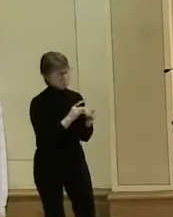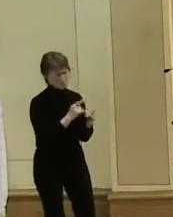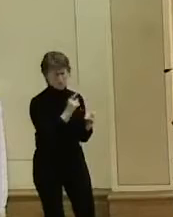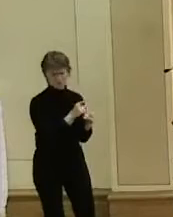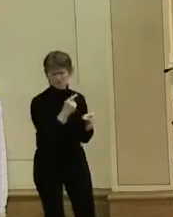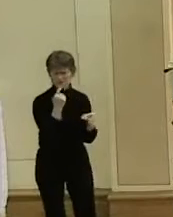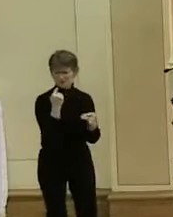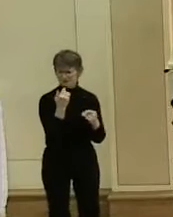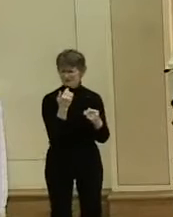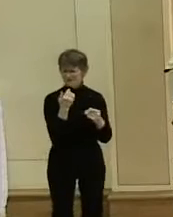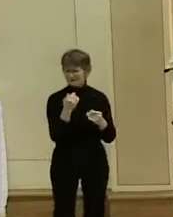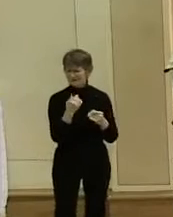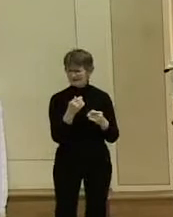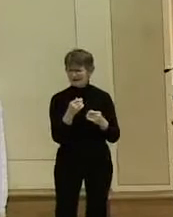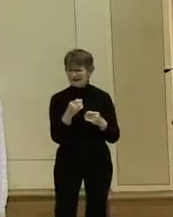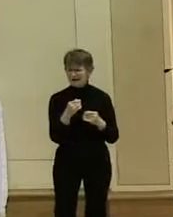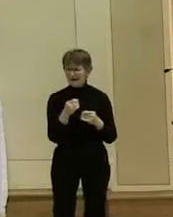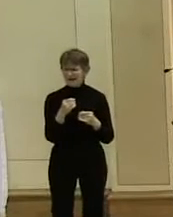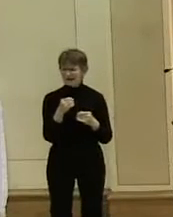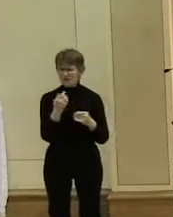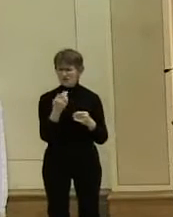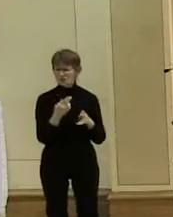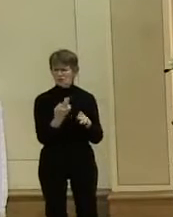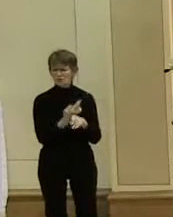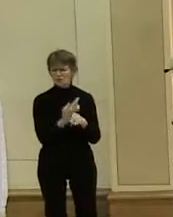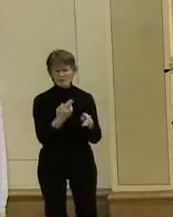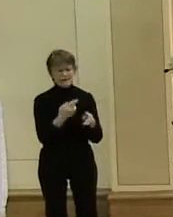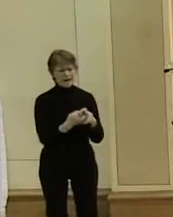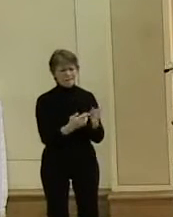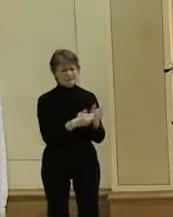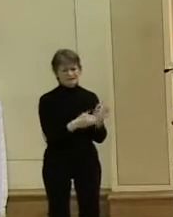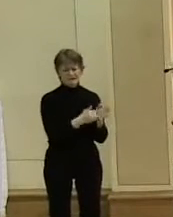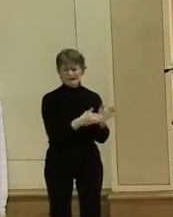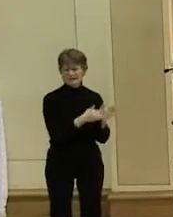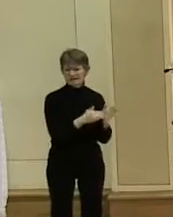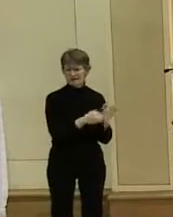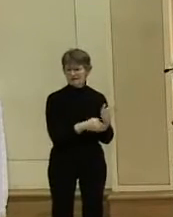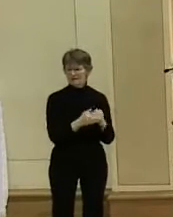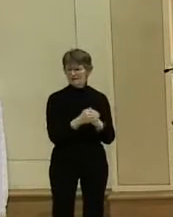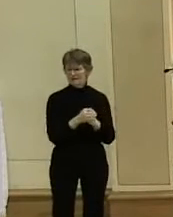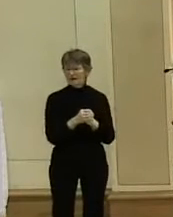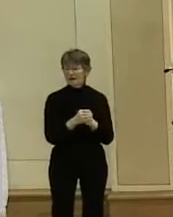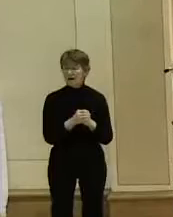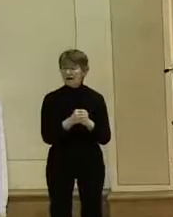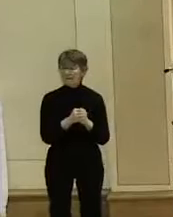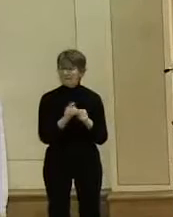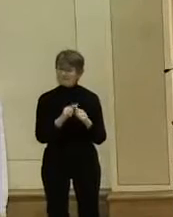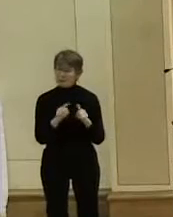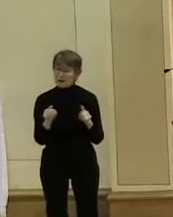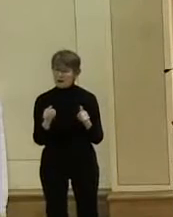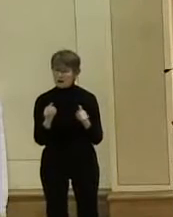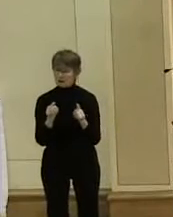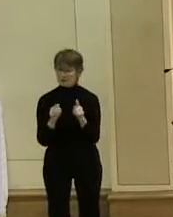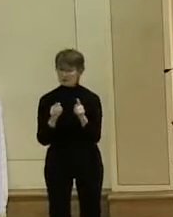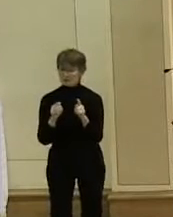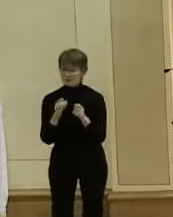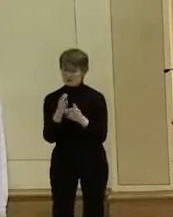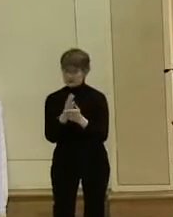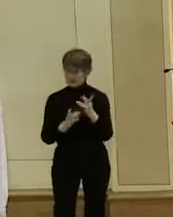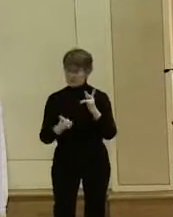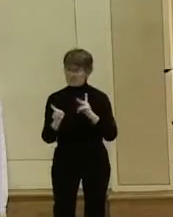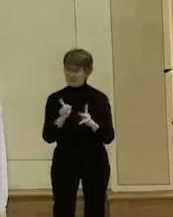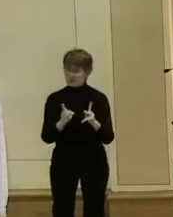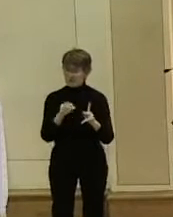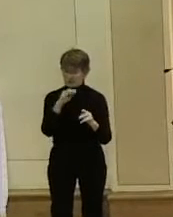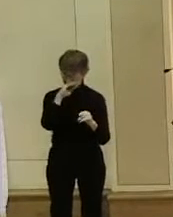John, da, da, da, da, da, da, John. And you're almost like, you're using my name too much. But there are people who have this